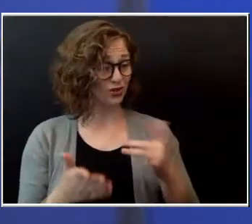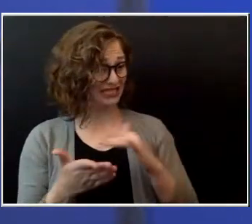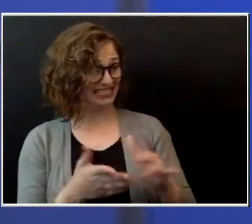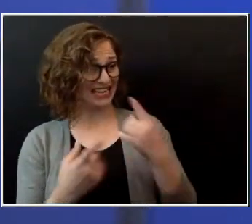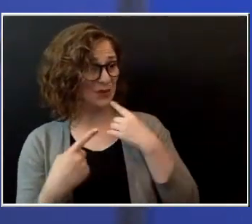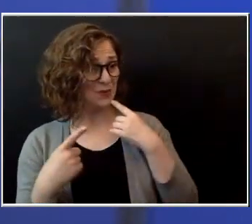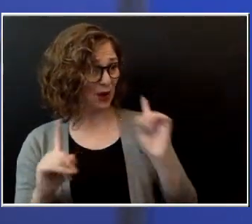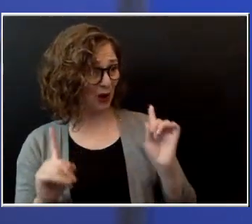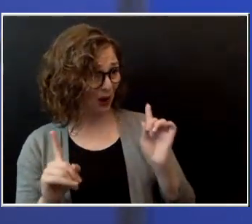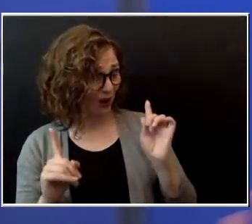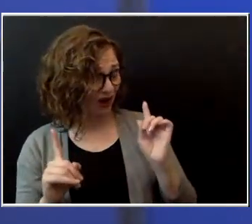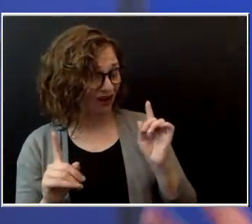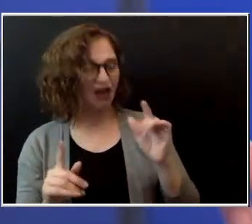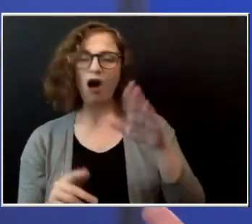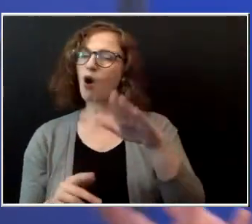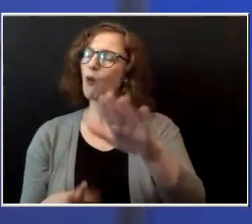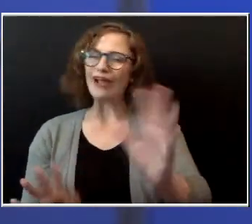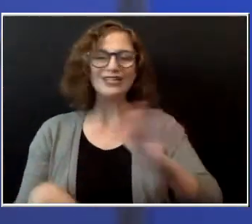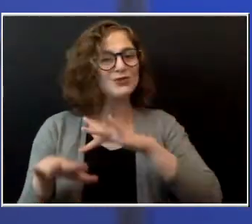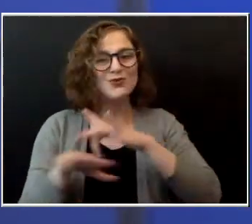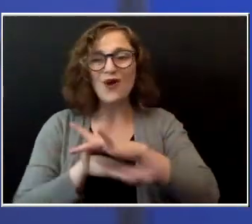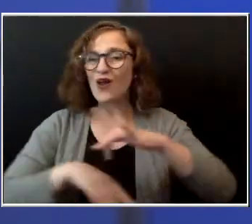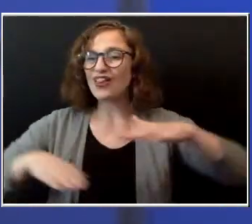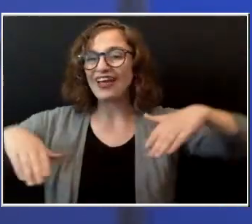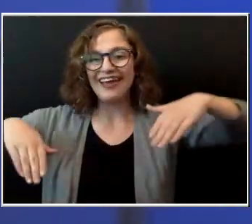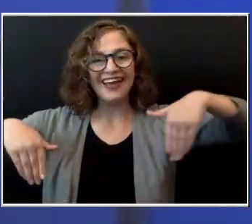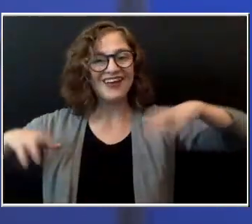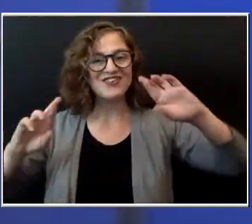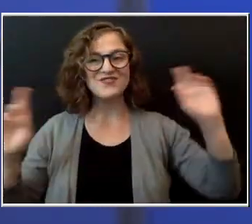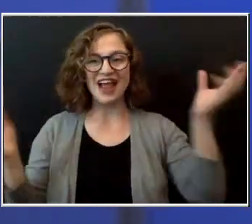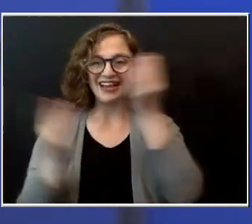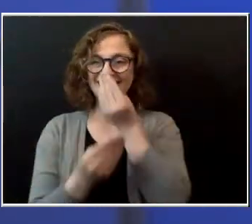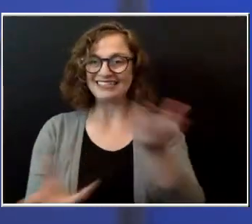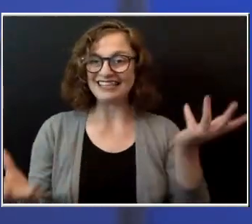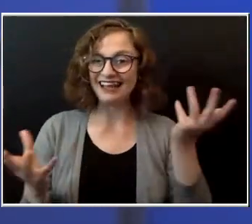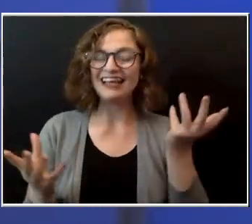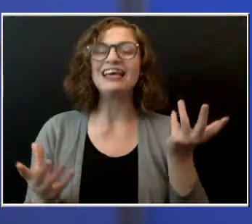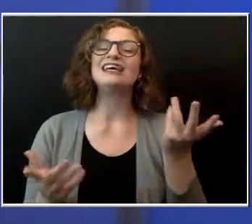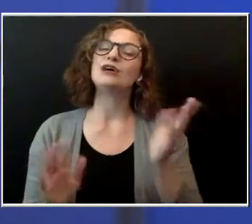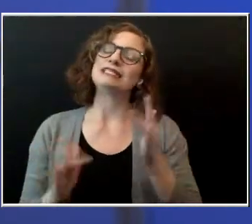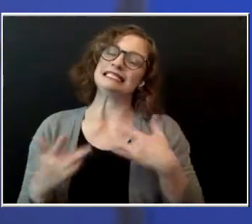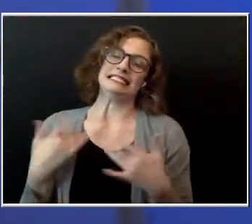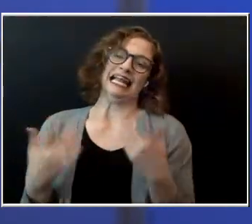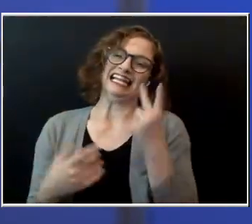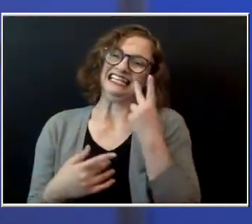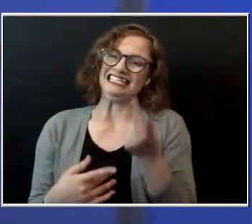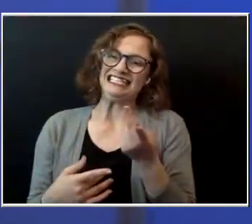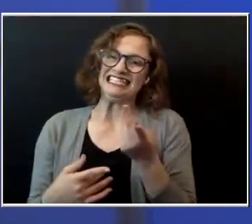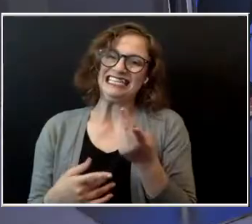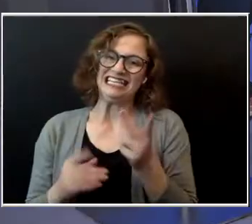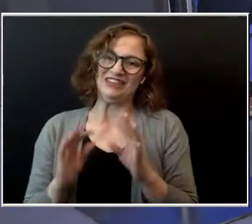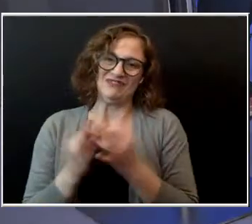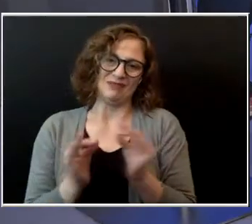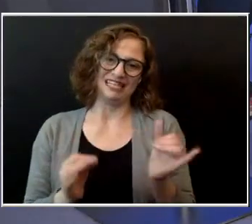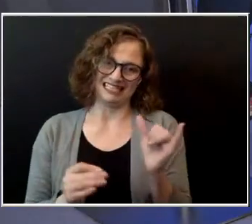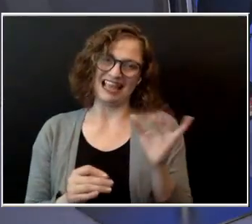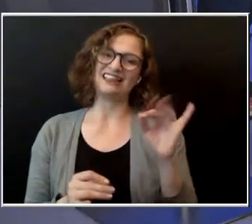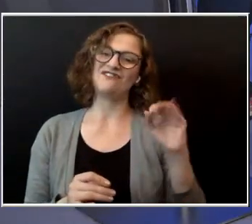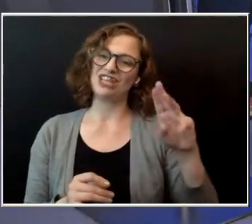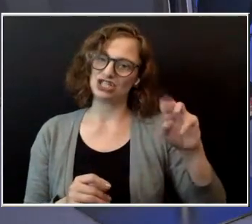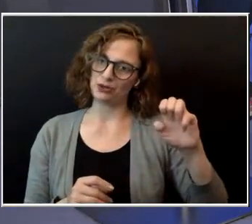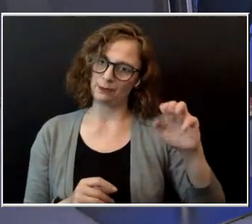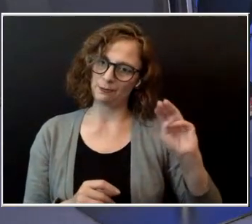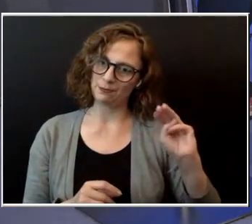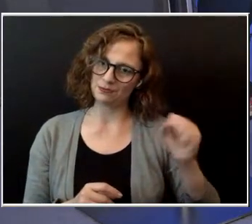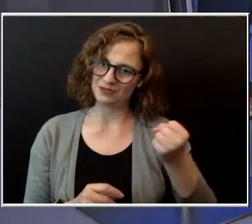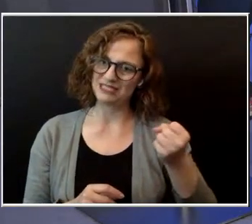and other families participating, but we need more families. So we'll be recruiting for the study for at least the next year. So